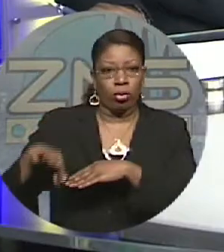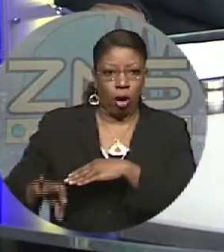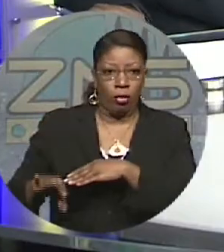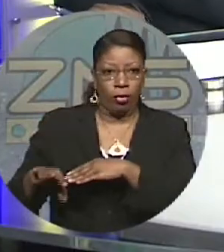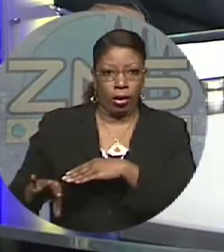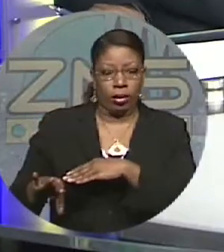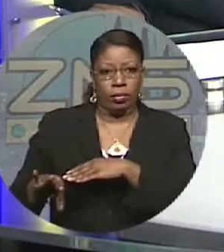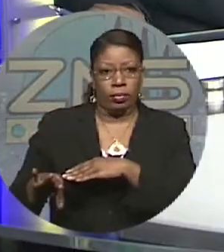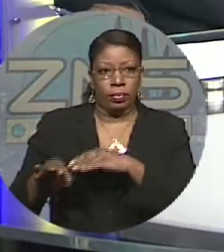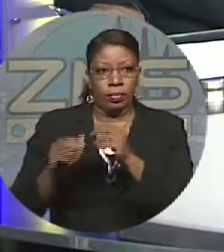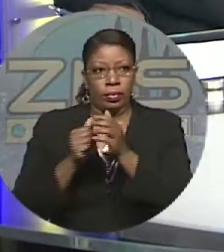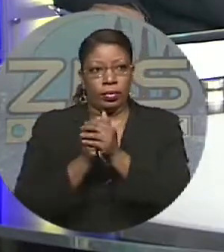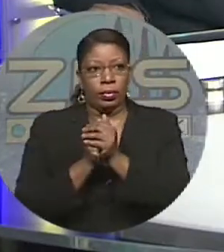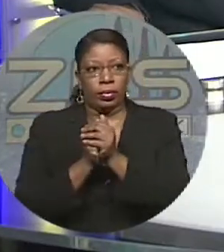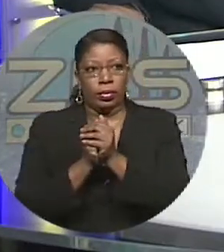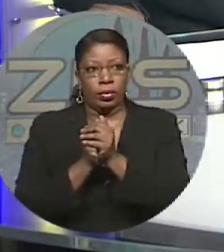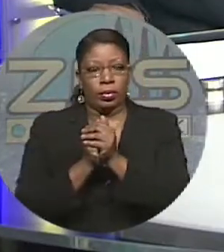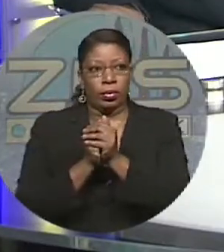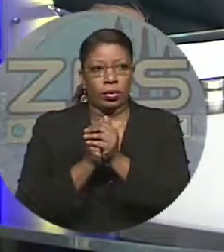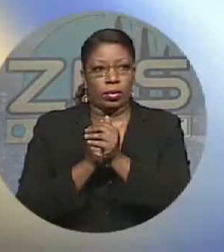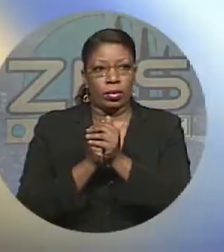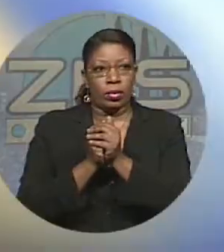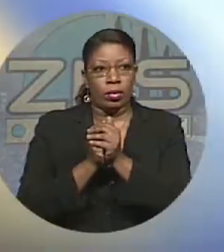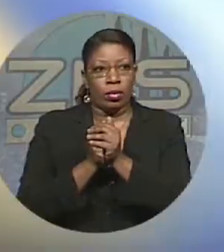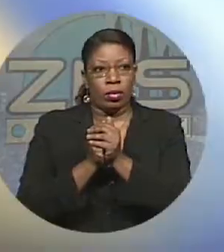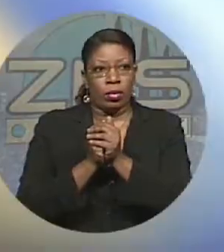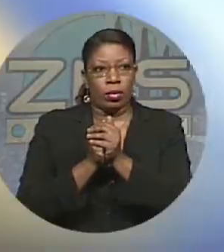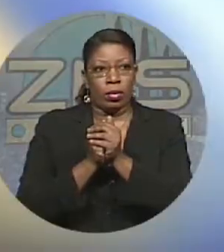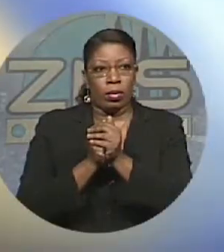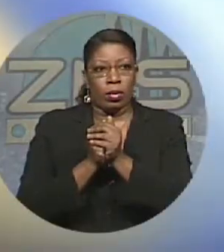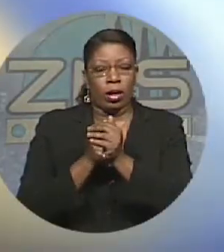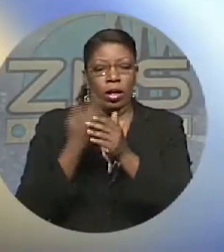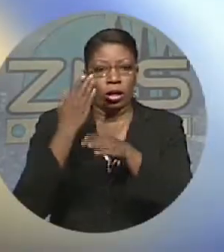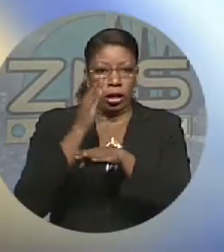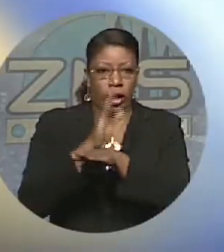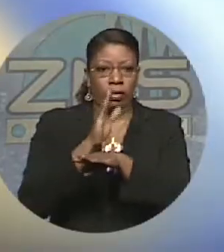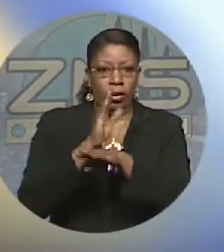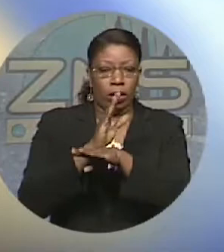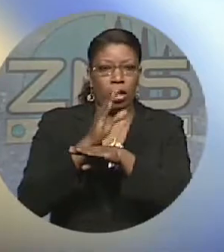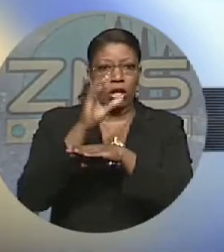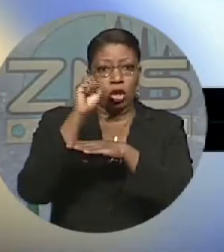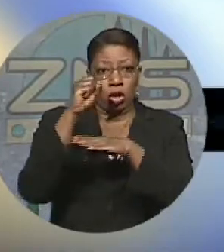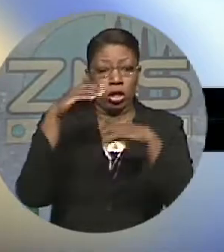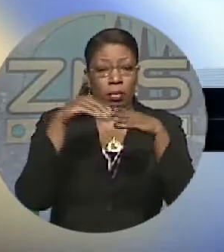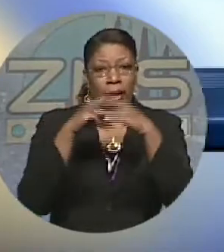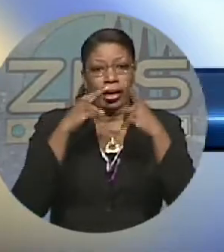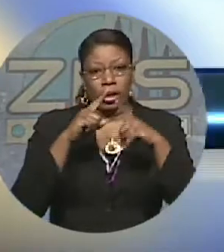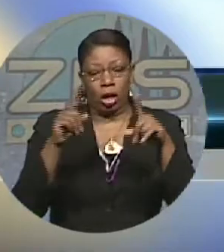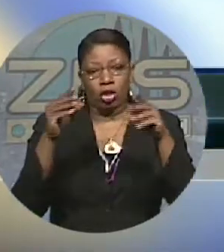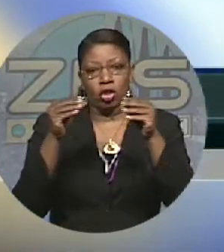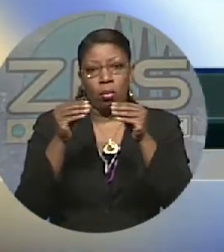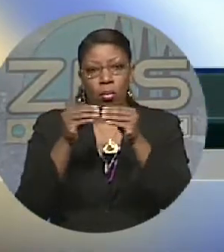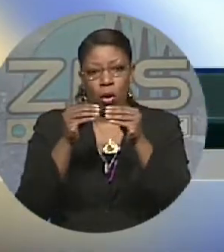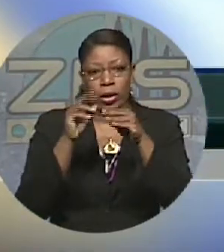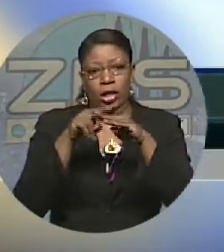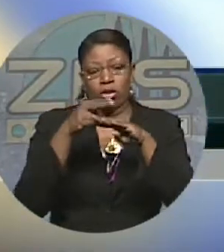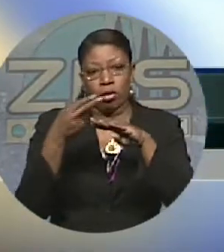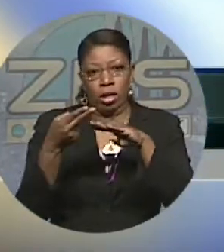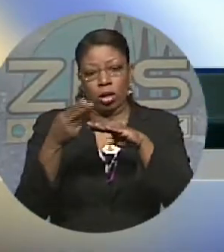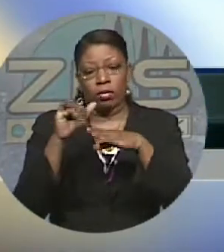latest on this breaking story. Hello, Clint. Keisha Candino, good evening. Scotiabank today announced more cuts that will lead